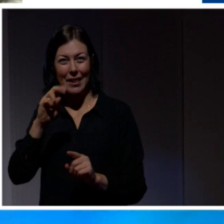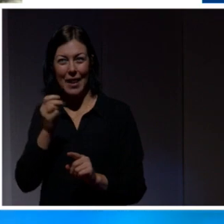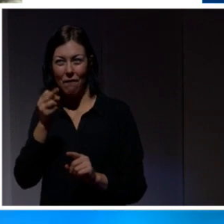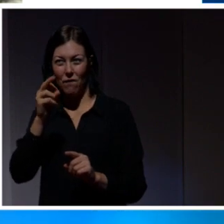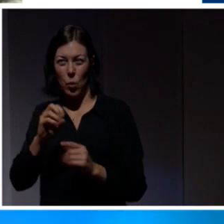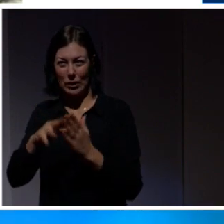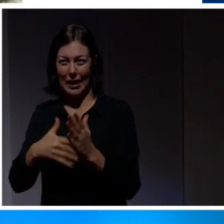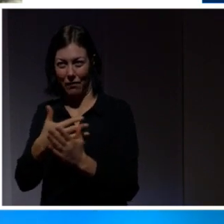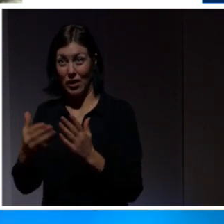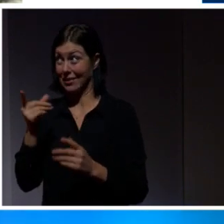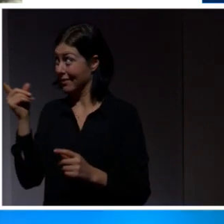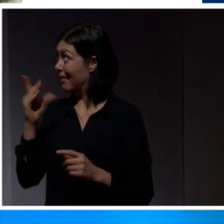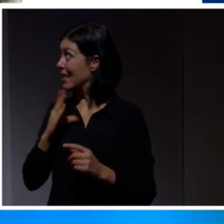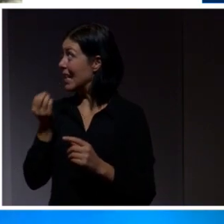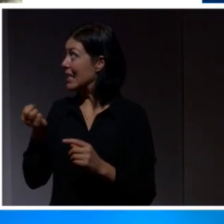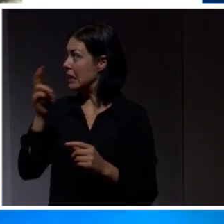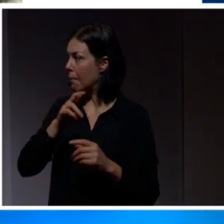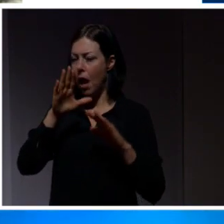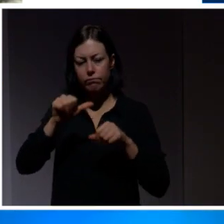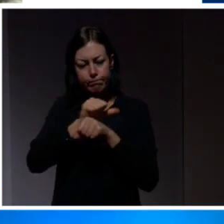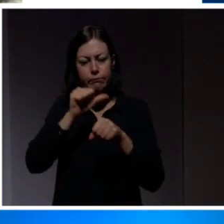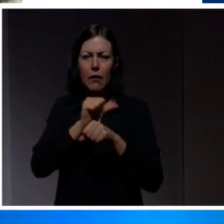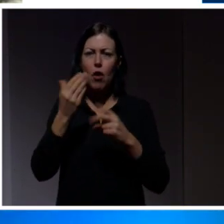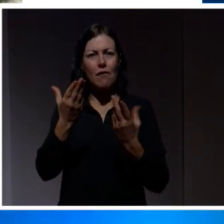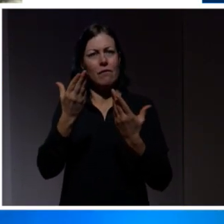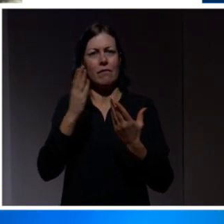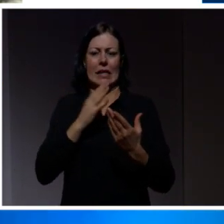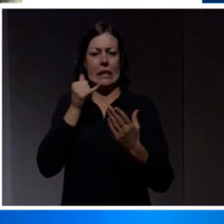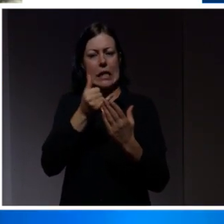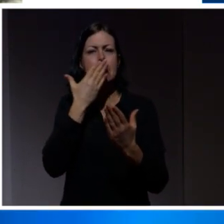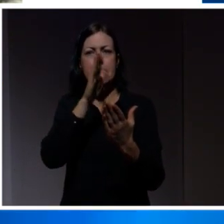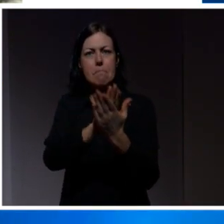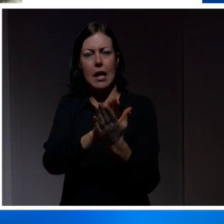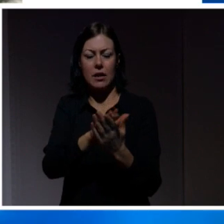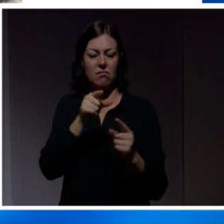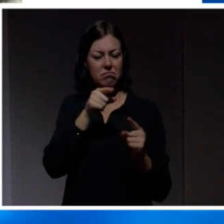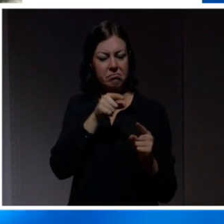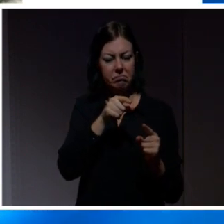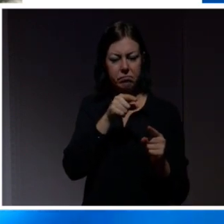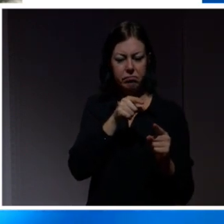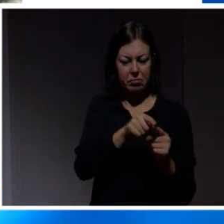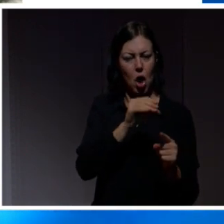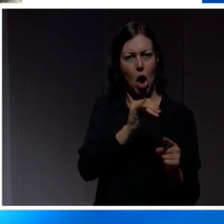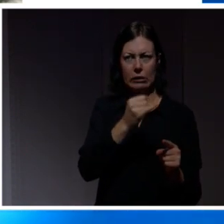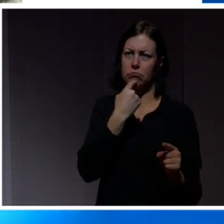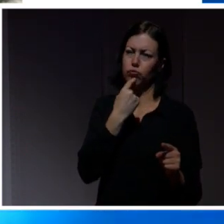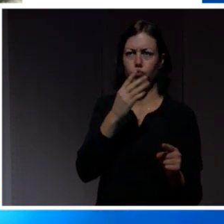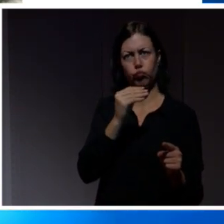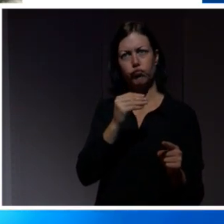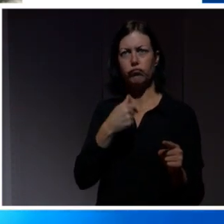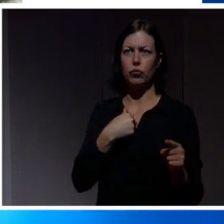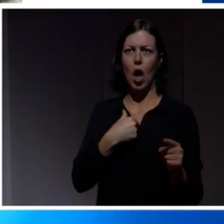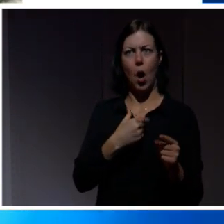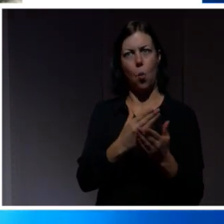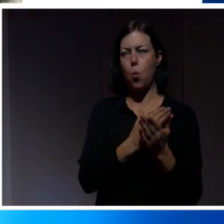neural network that's been trained to identify what's in an image. Here the network says, I think it's a panda, I'm about 60% sure. Then